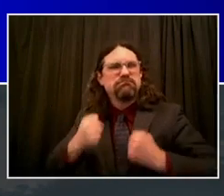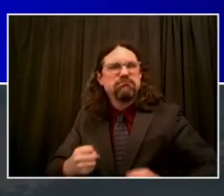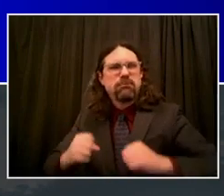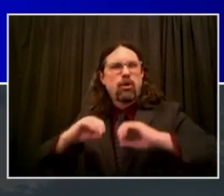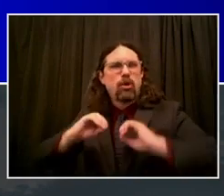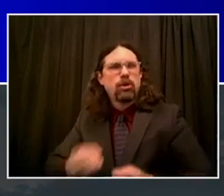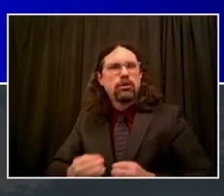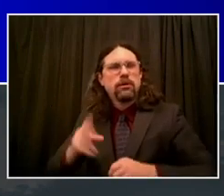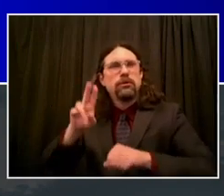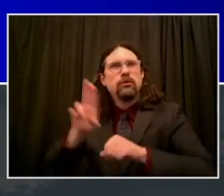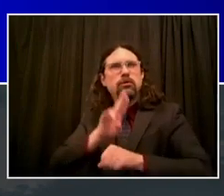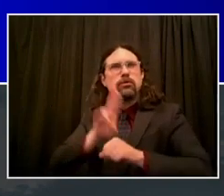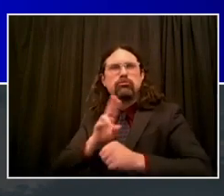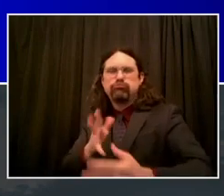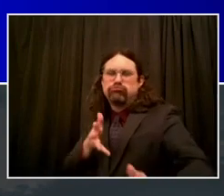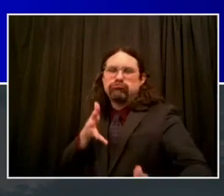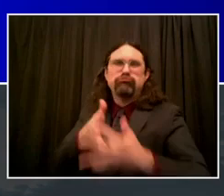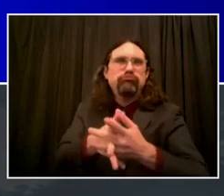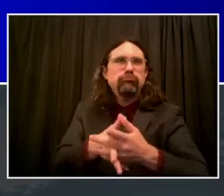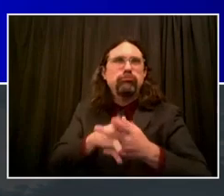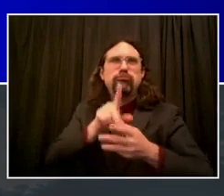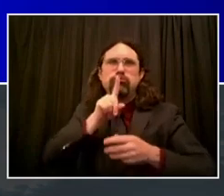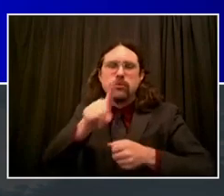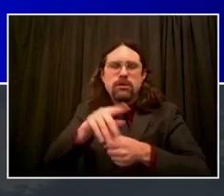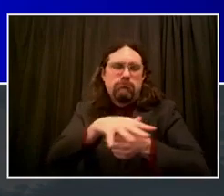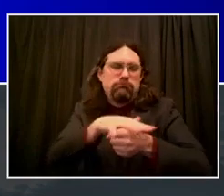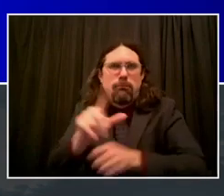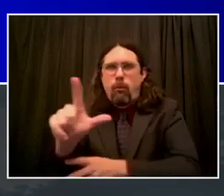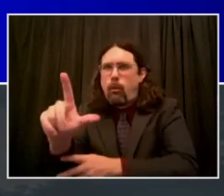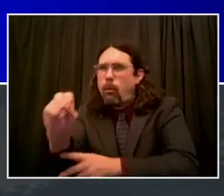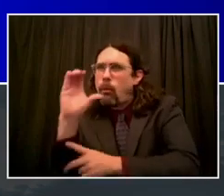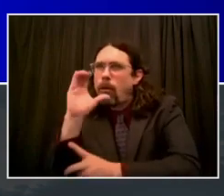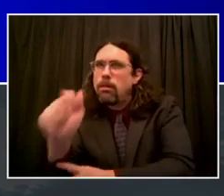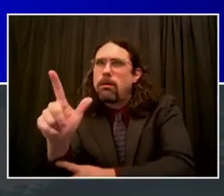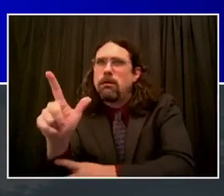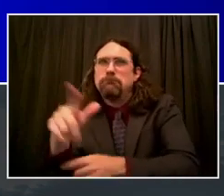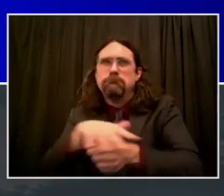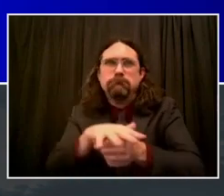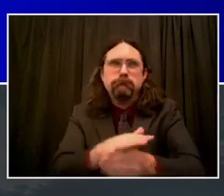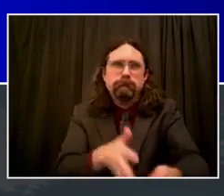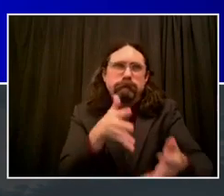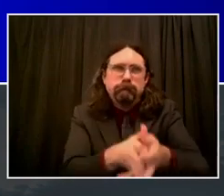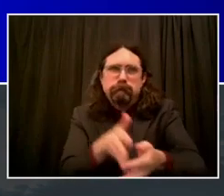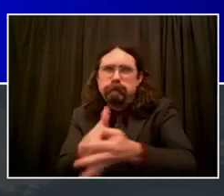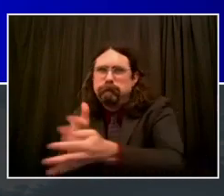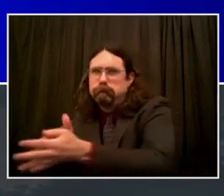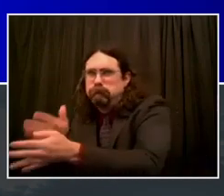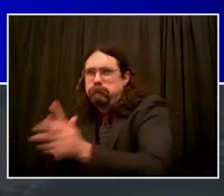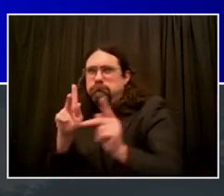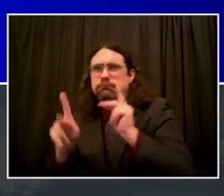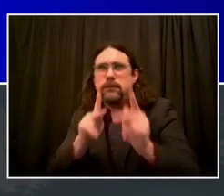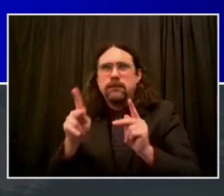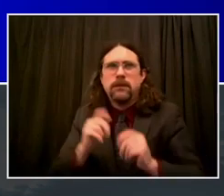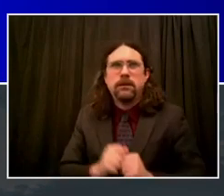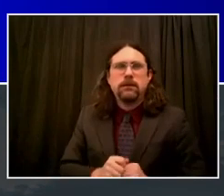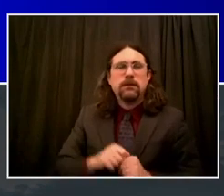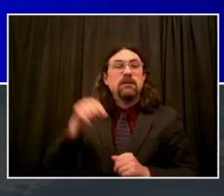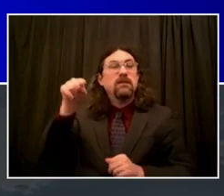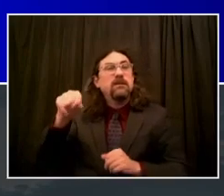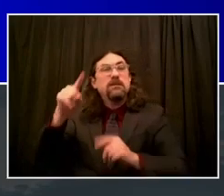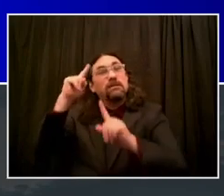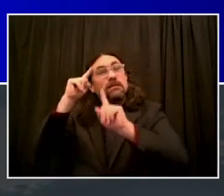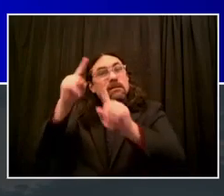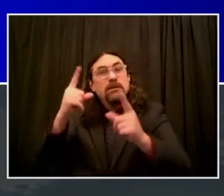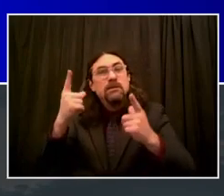mediate, to stop conflicts before they happen. There have been extraordinary results. So as I've gotten to know the